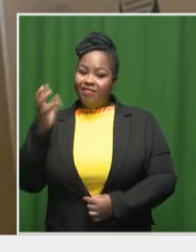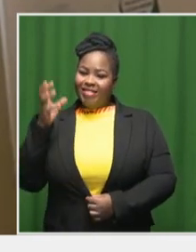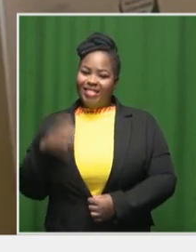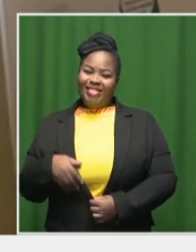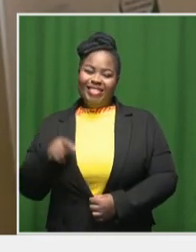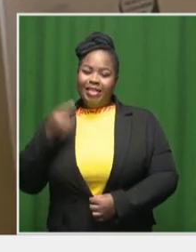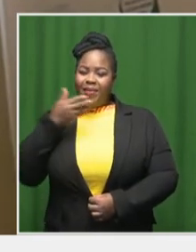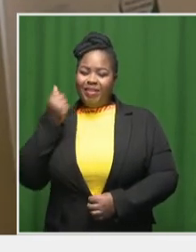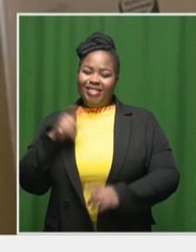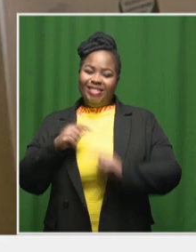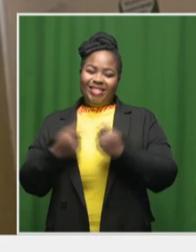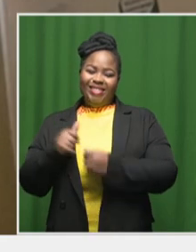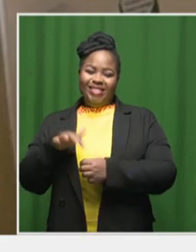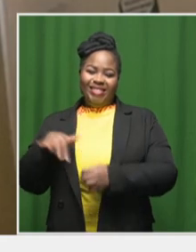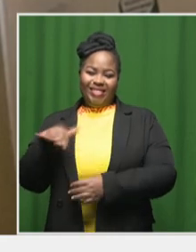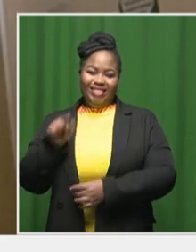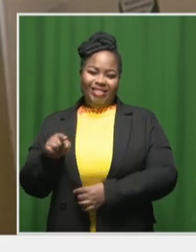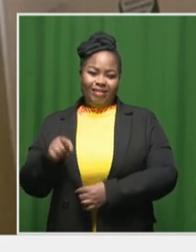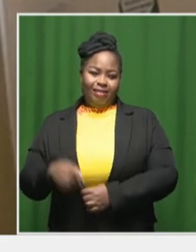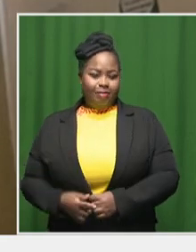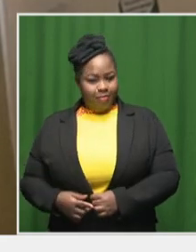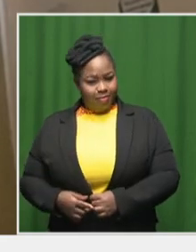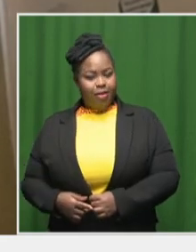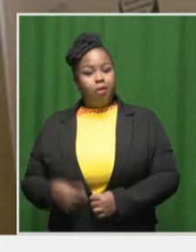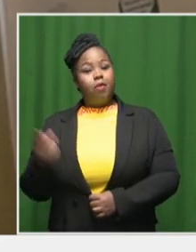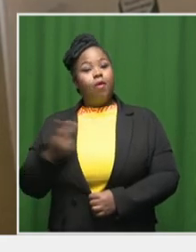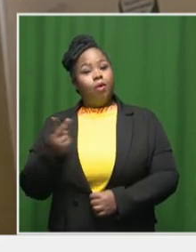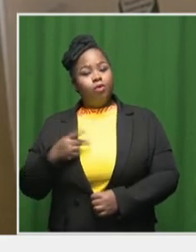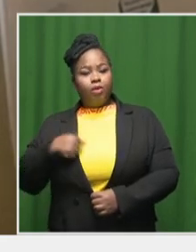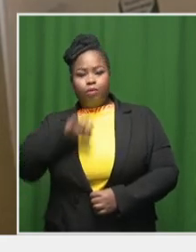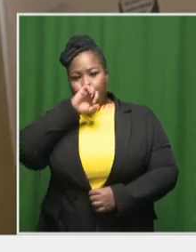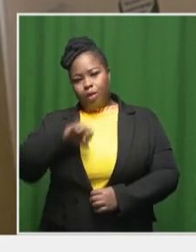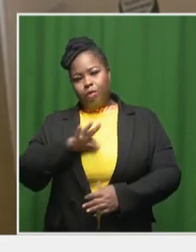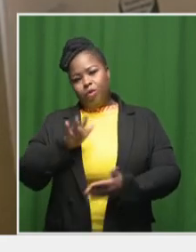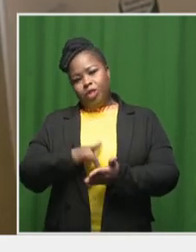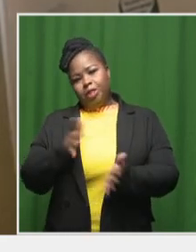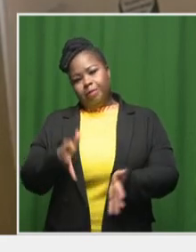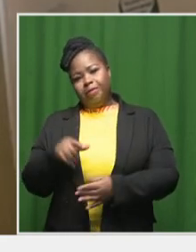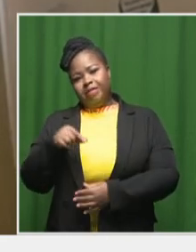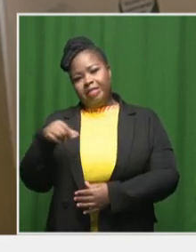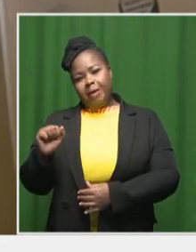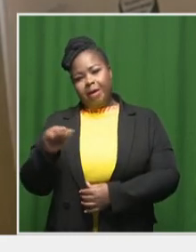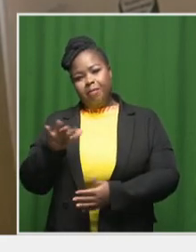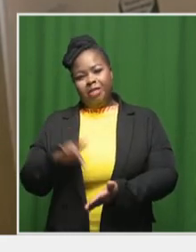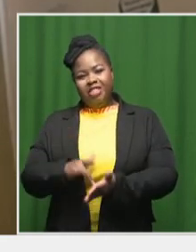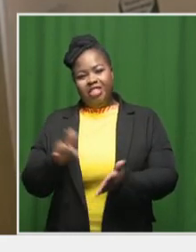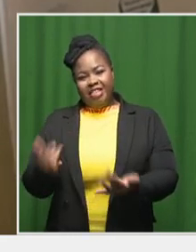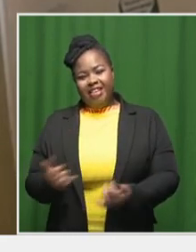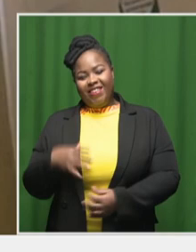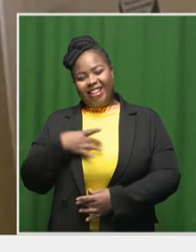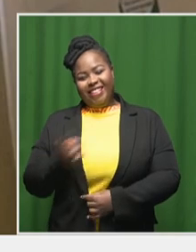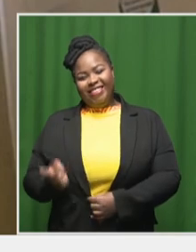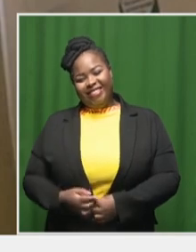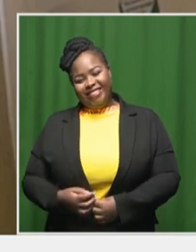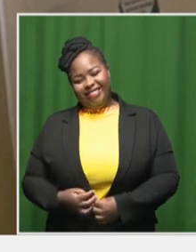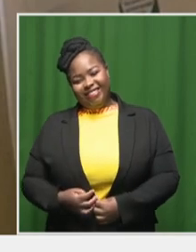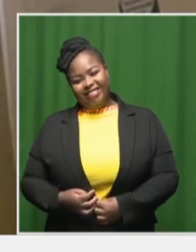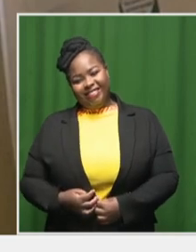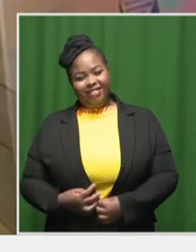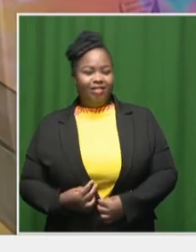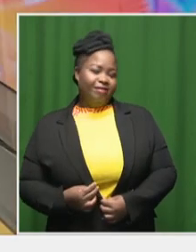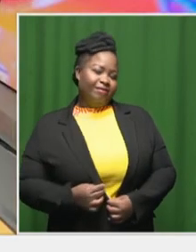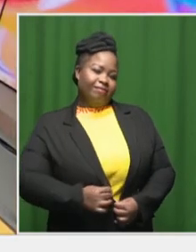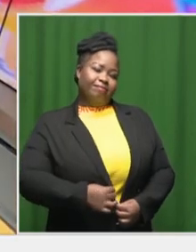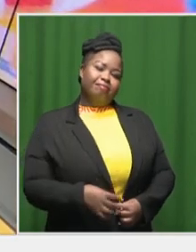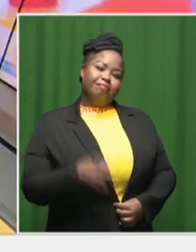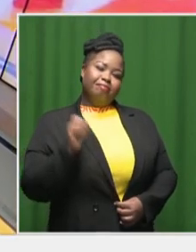Kofsis are the best place to play and to be, and also just loving my position as well, goal attack, and yeah, just loving that. And I